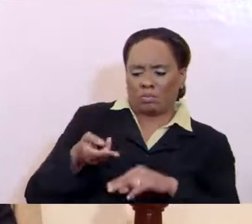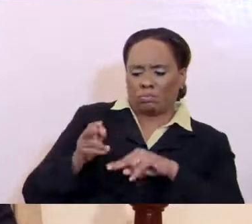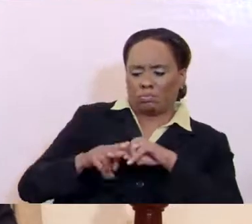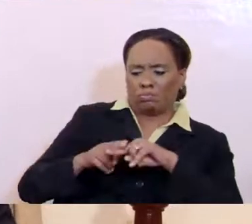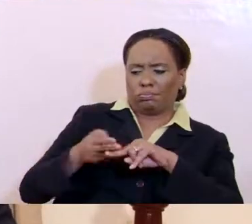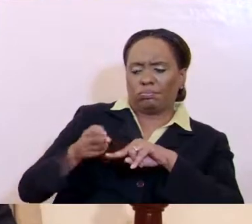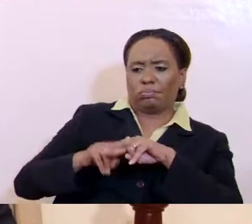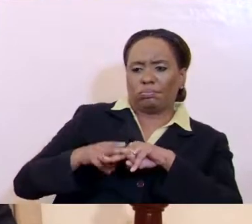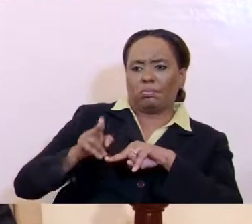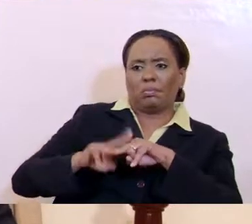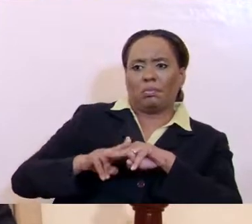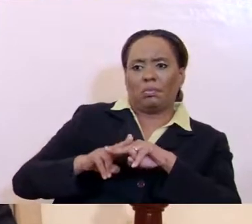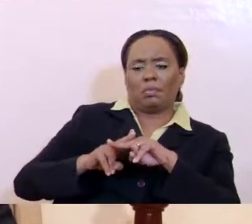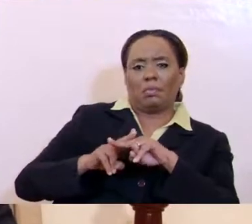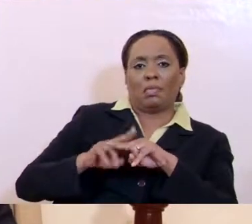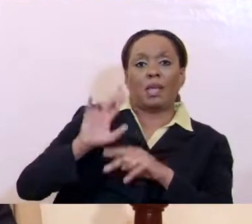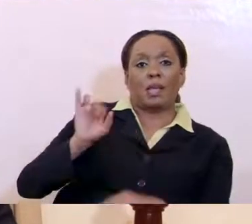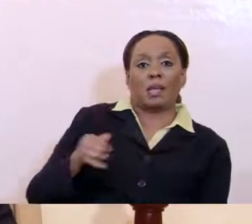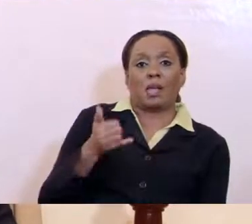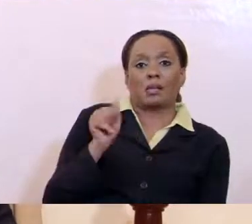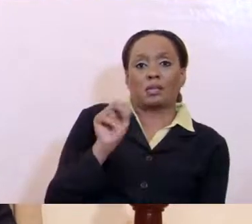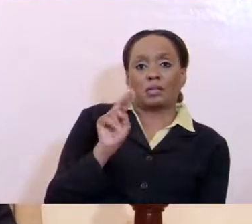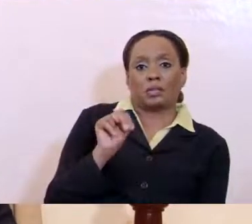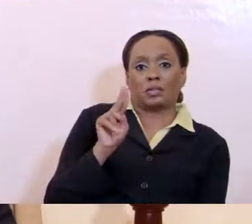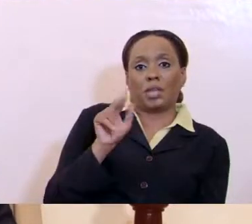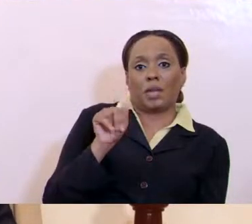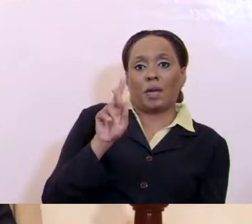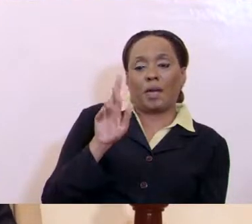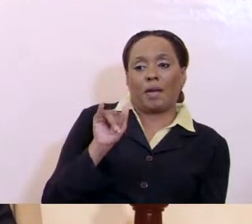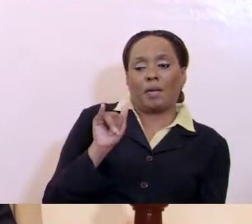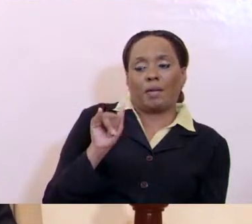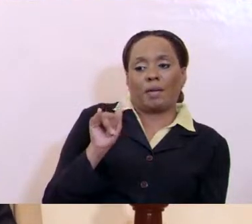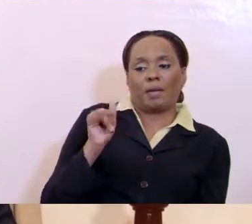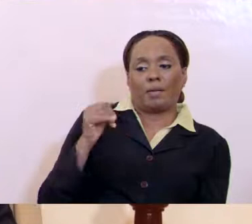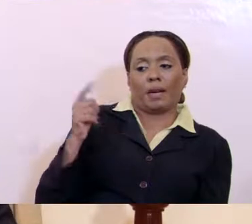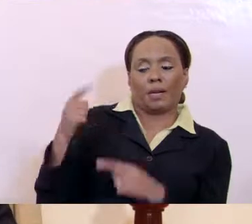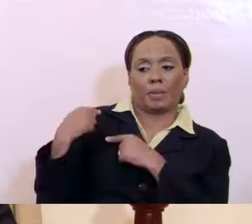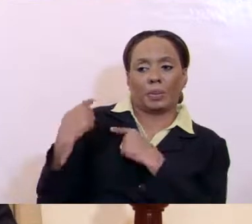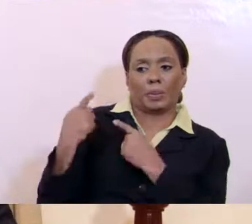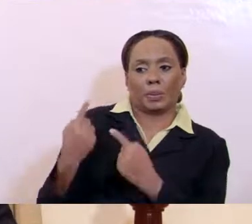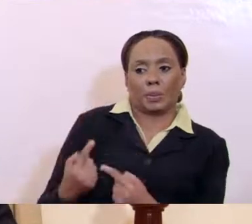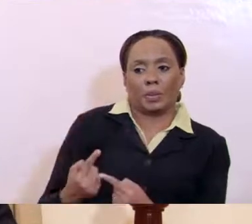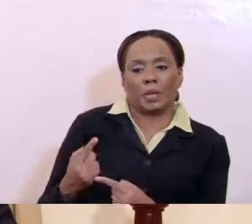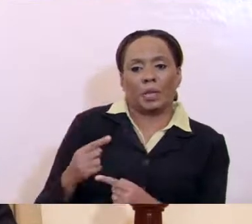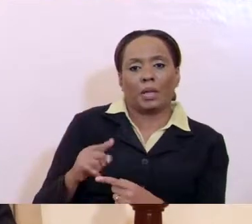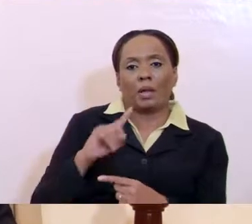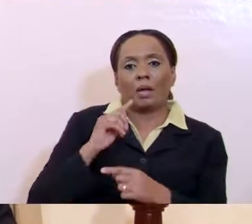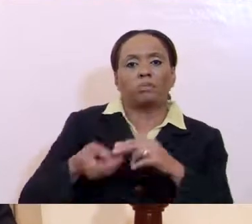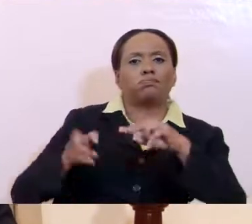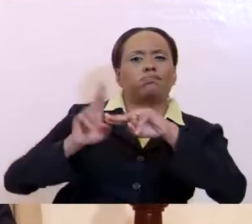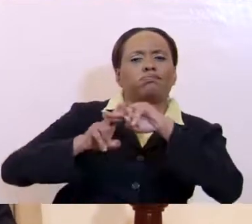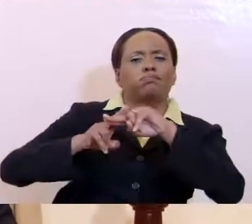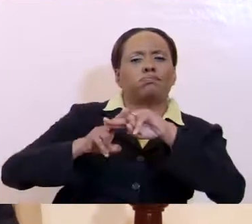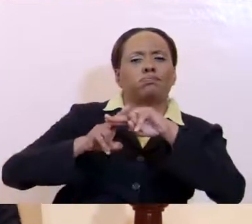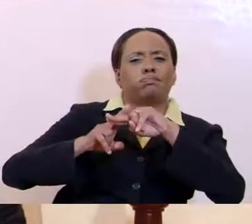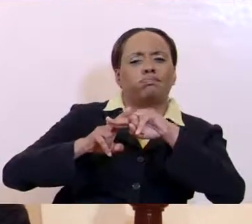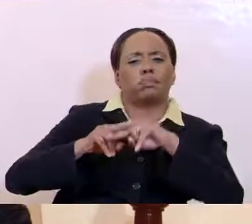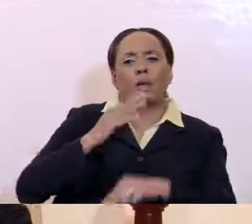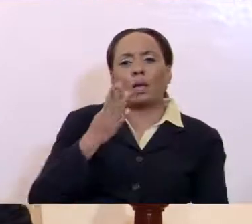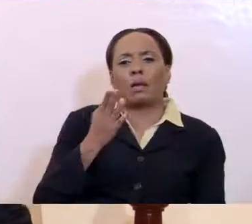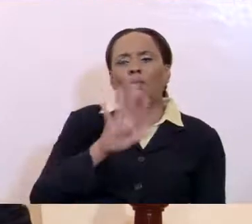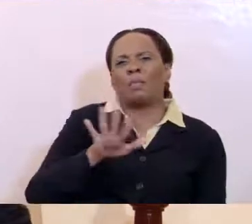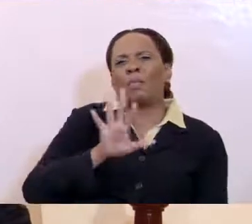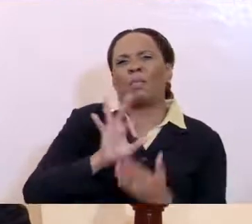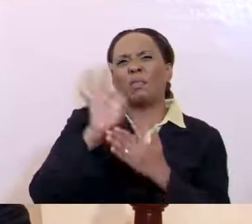positivity rate from the beginning of the year when this outbreak started. And it peaked around the 14th of February, around the